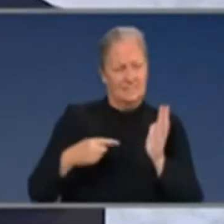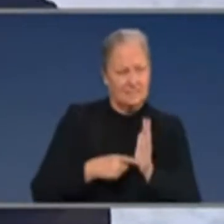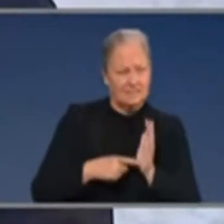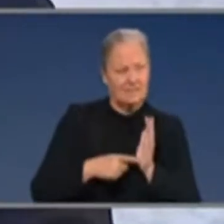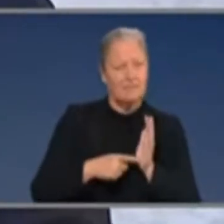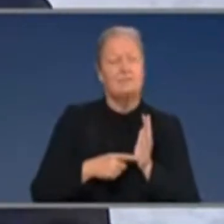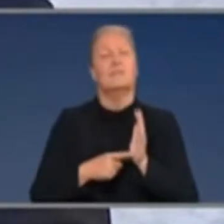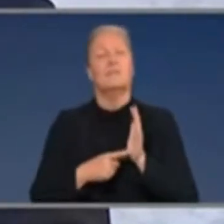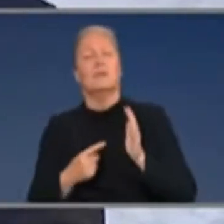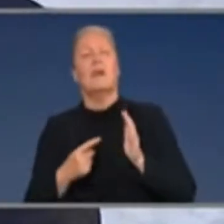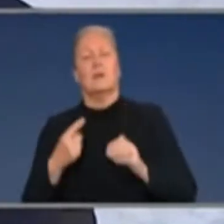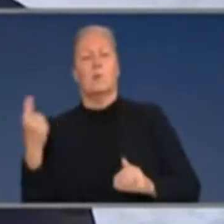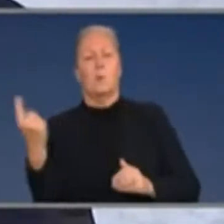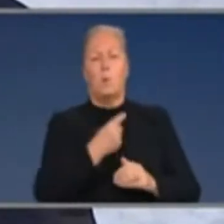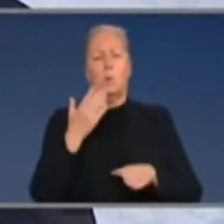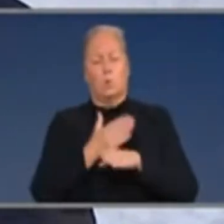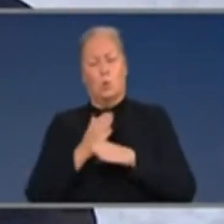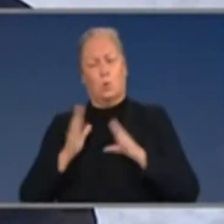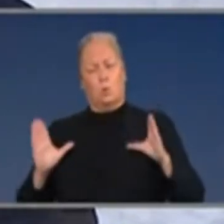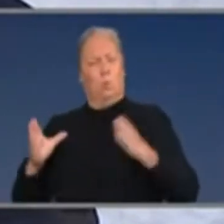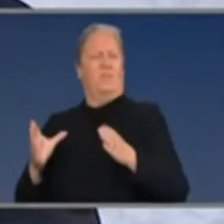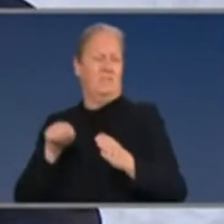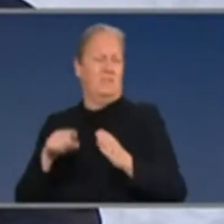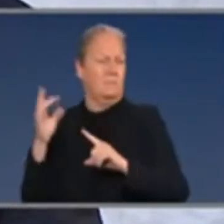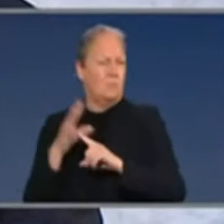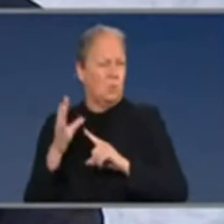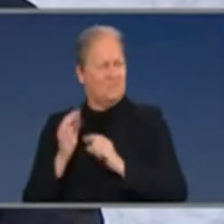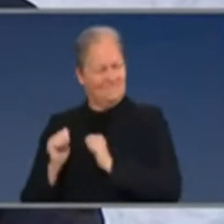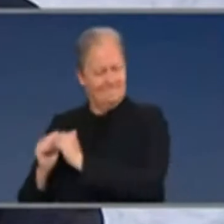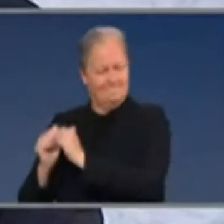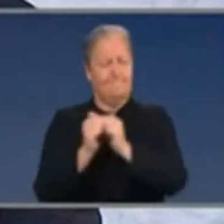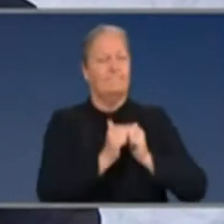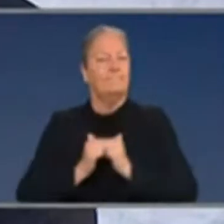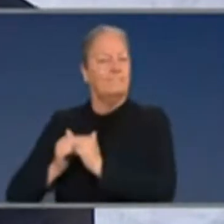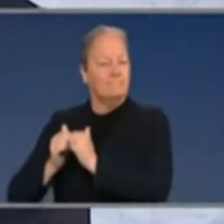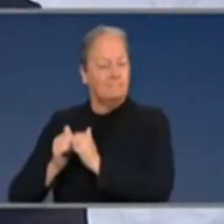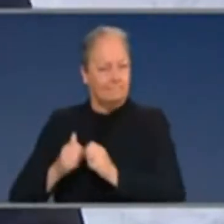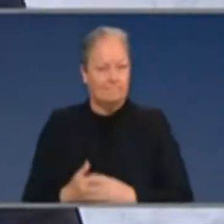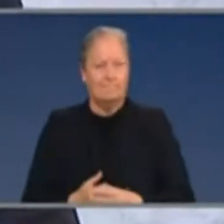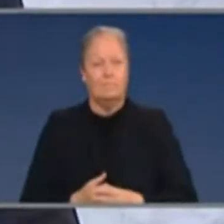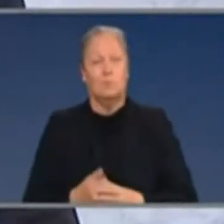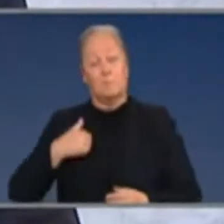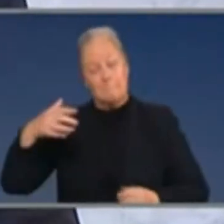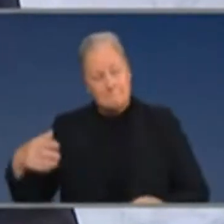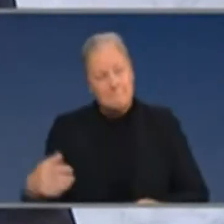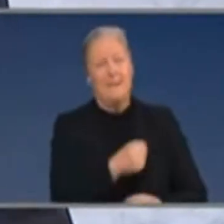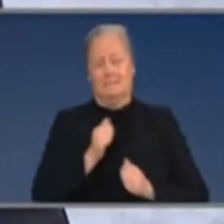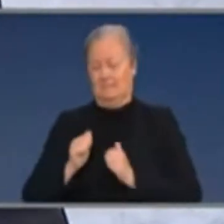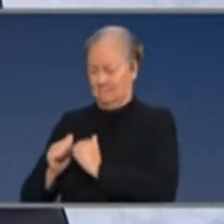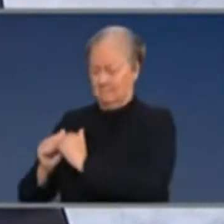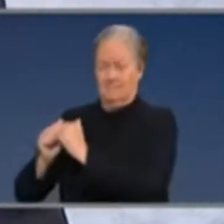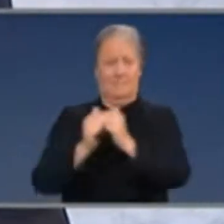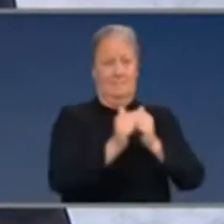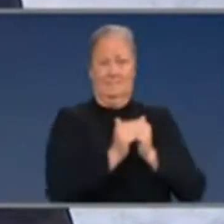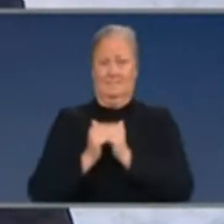night, I believe that's what this does. It sets out very clear lines of effort, which has